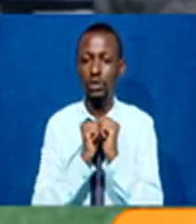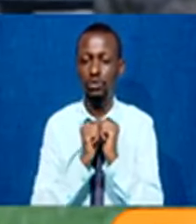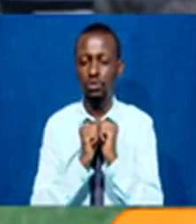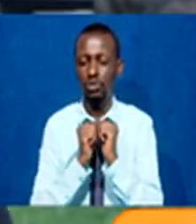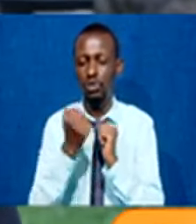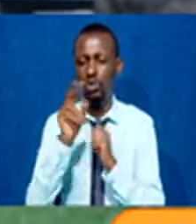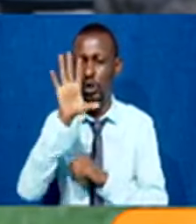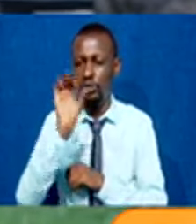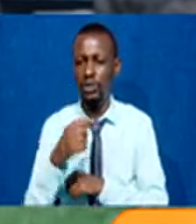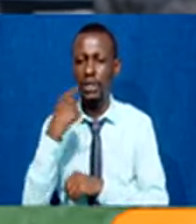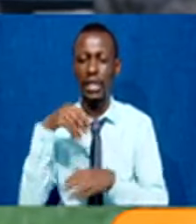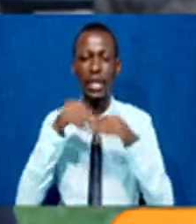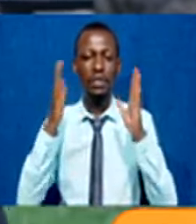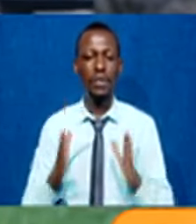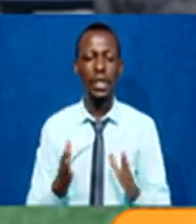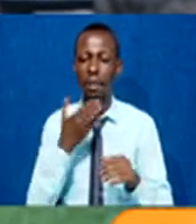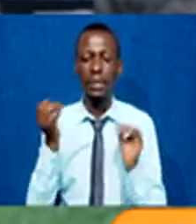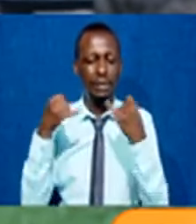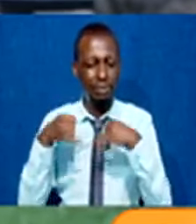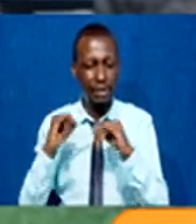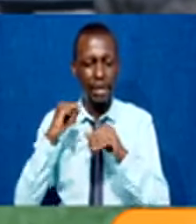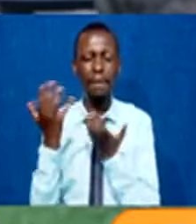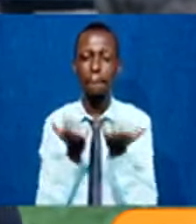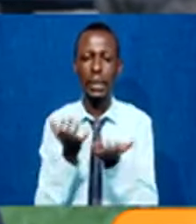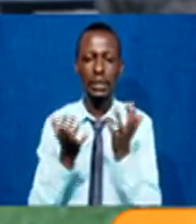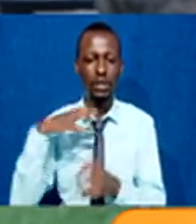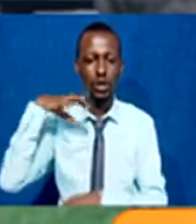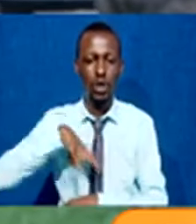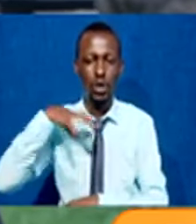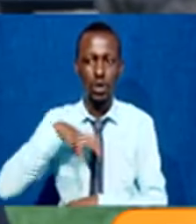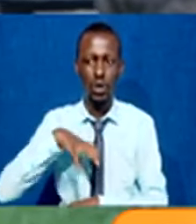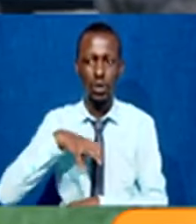and bet on Congo. Jimmy Mbogo, Citizen TV, in Kinshasa, DRC.